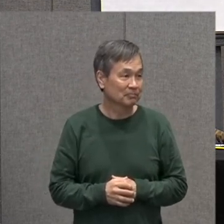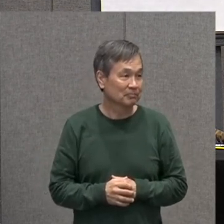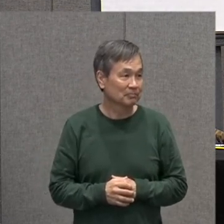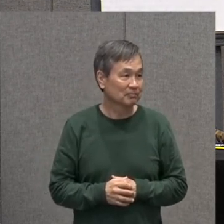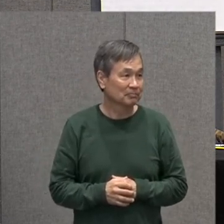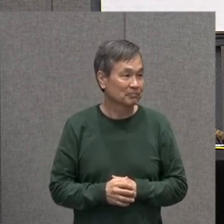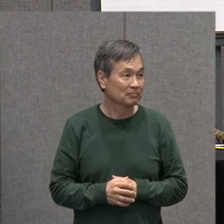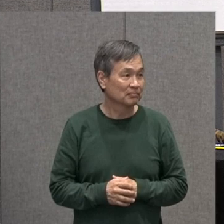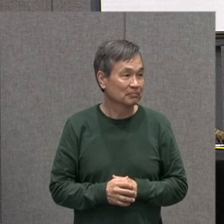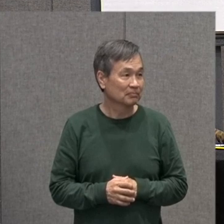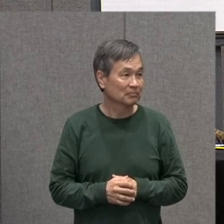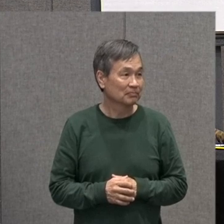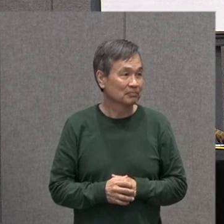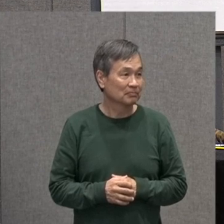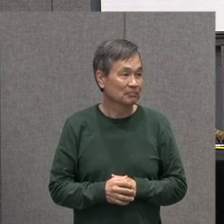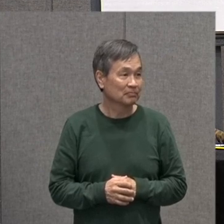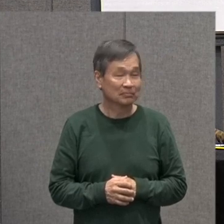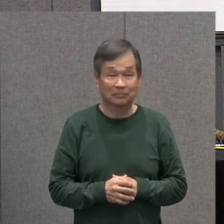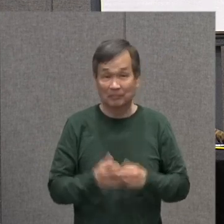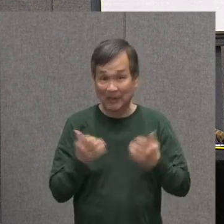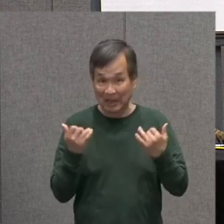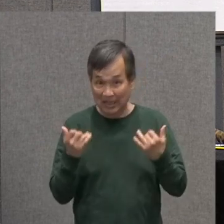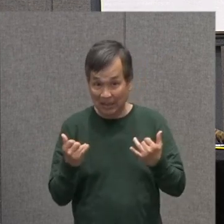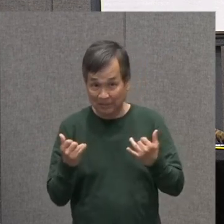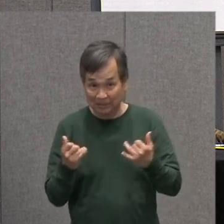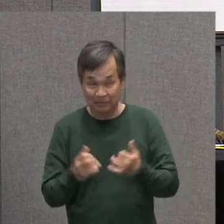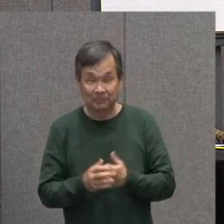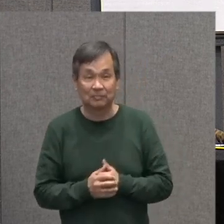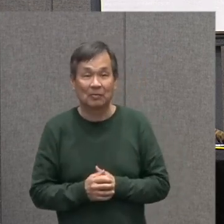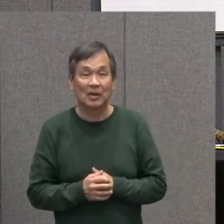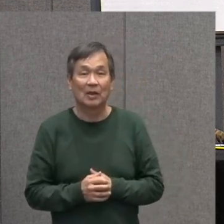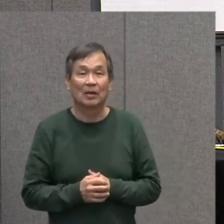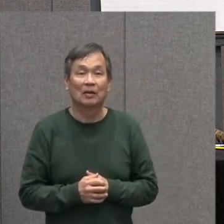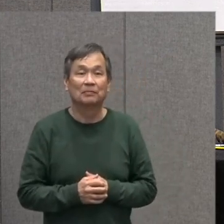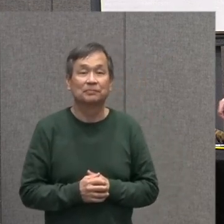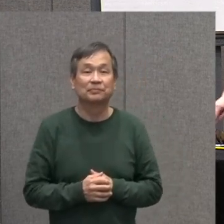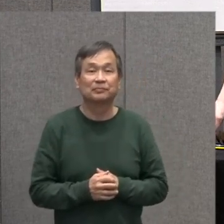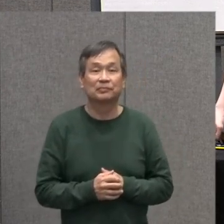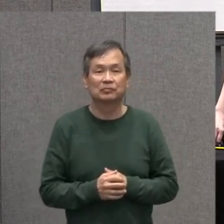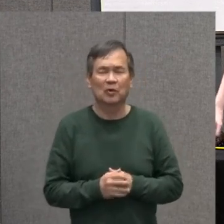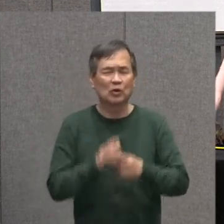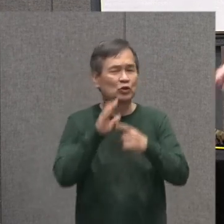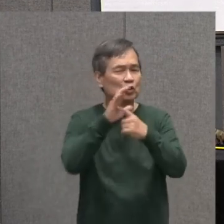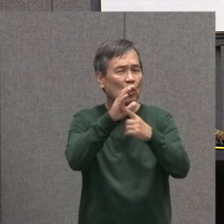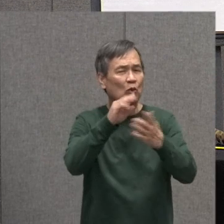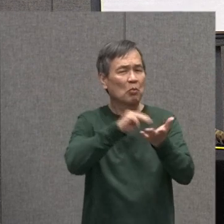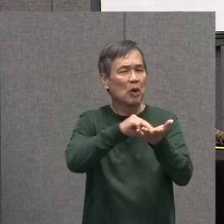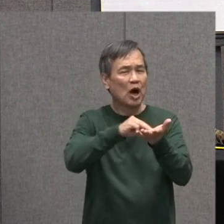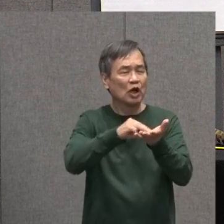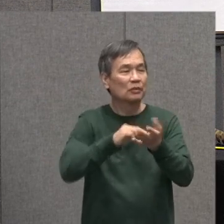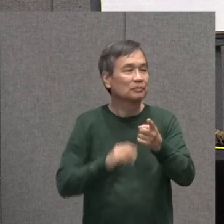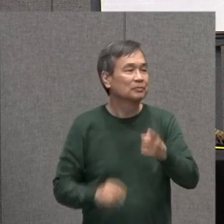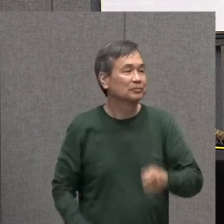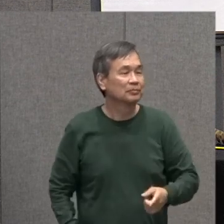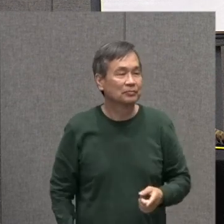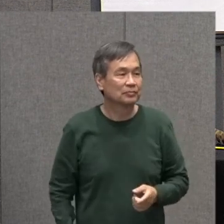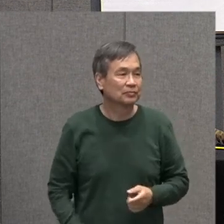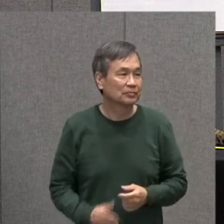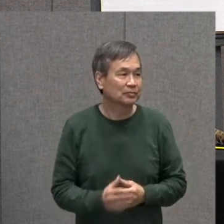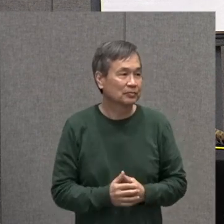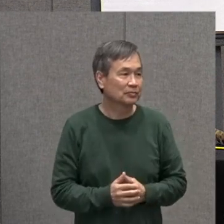right. So what I'm going to do is I'm going to show you with the marker that I'm going to cut